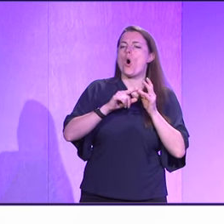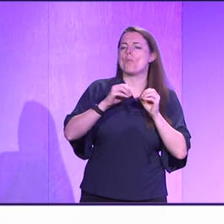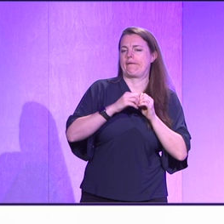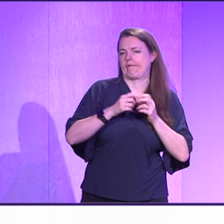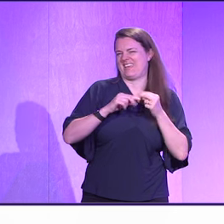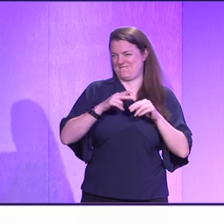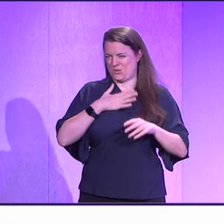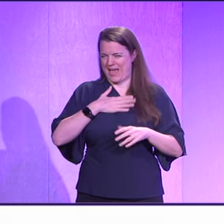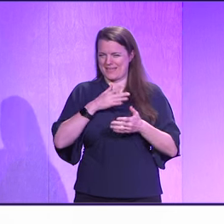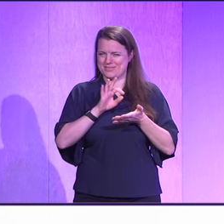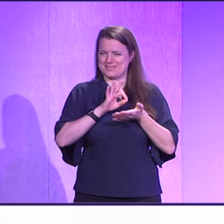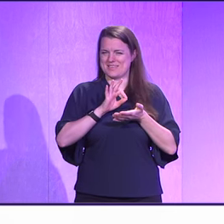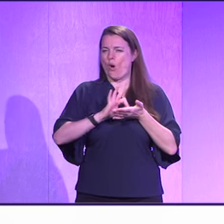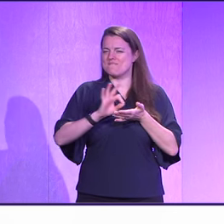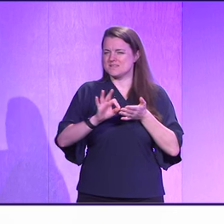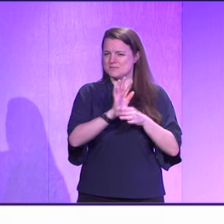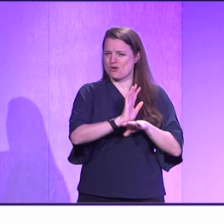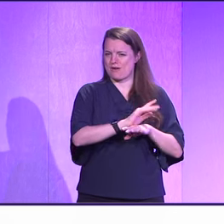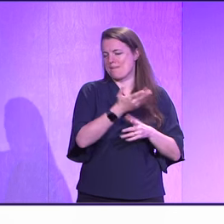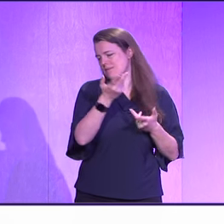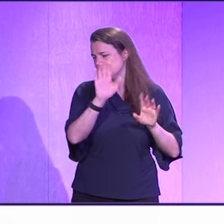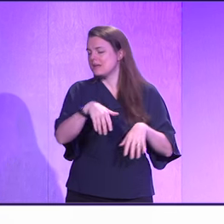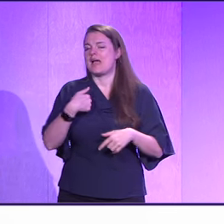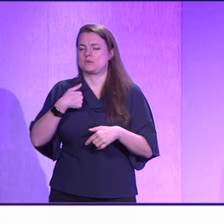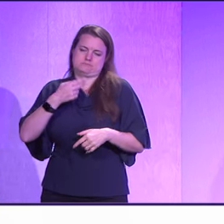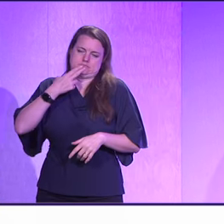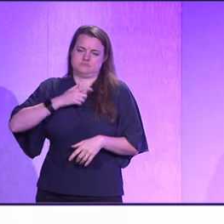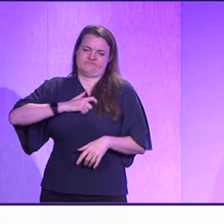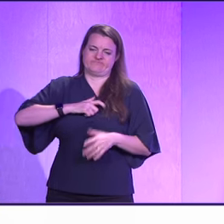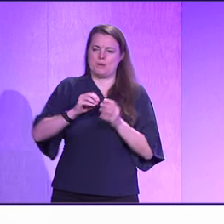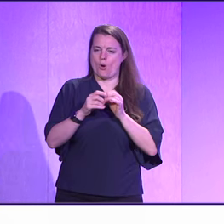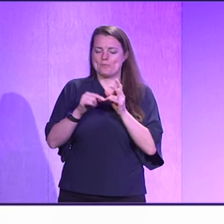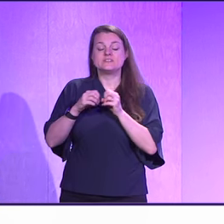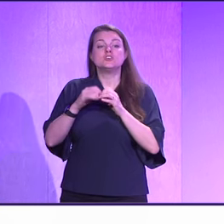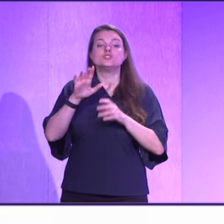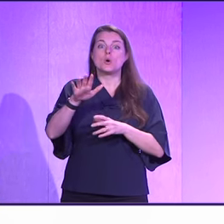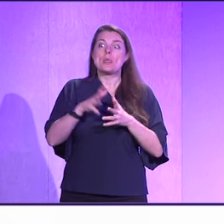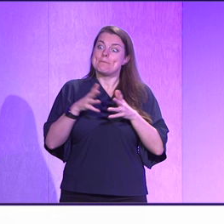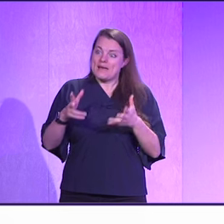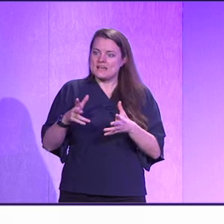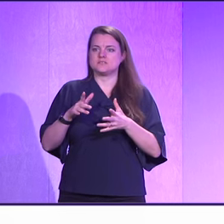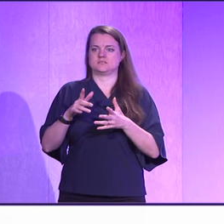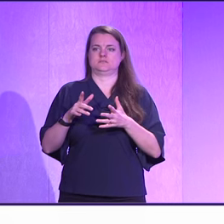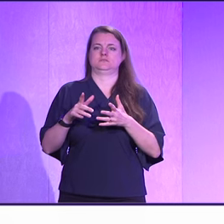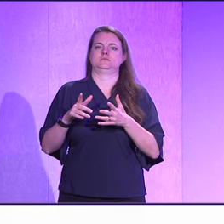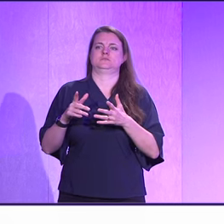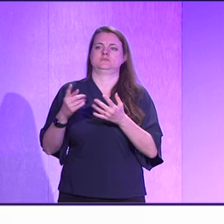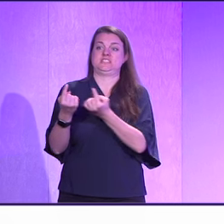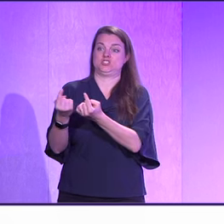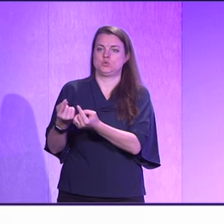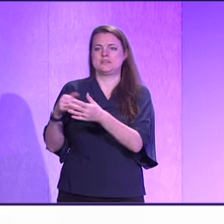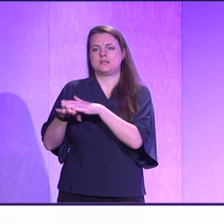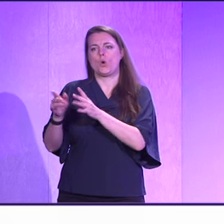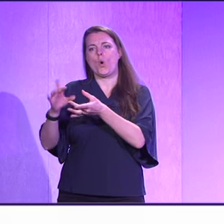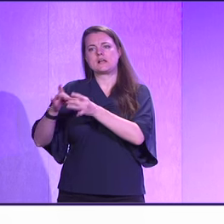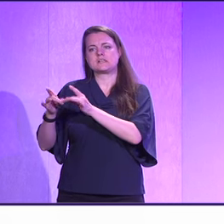into organizations, talk to them about DevOps and digital transformation. The biggest blockers to change in organizations is fear of failure. So I always tell